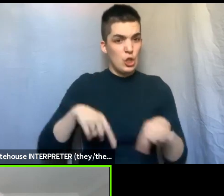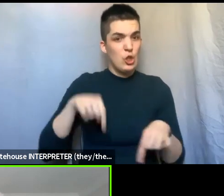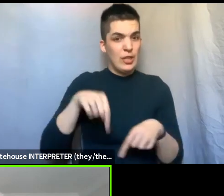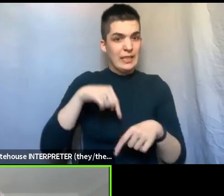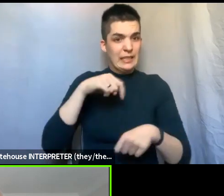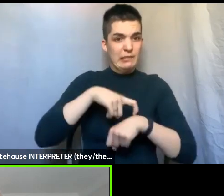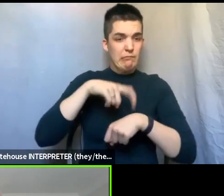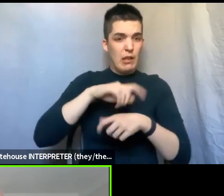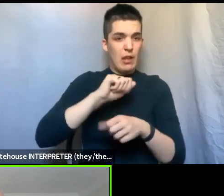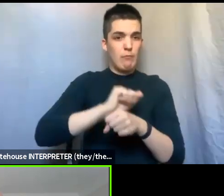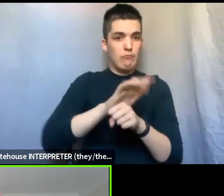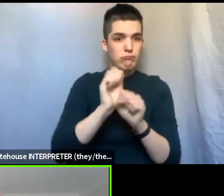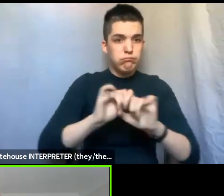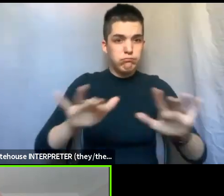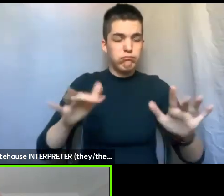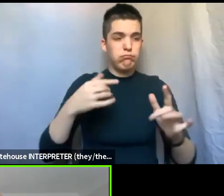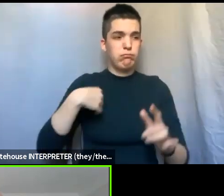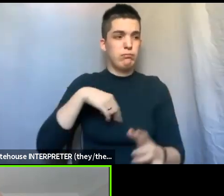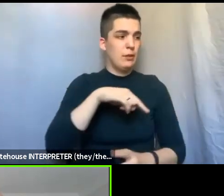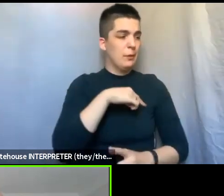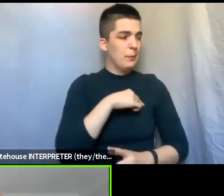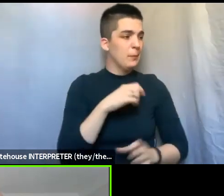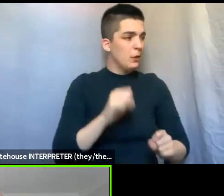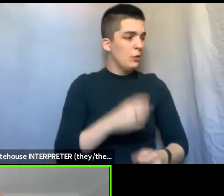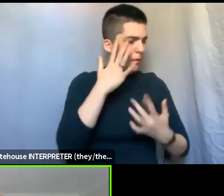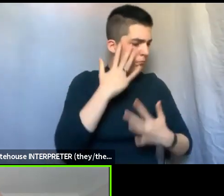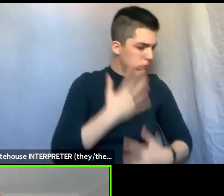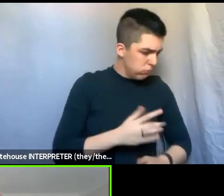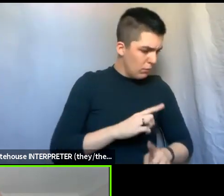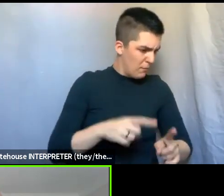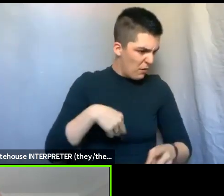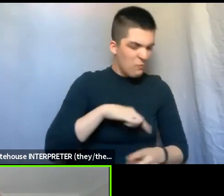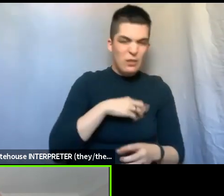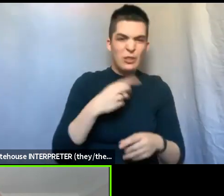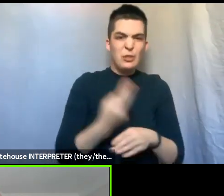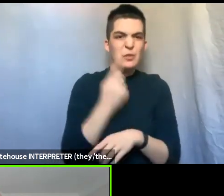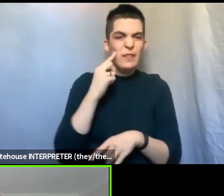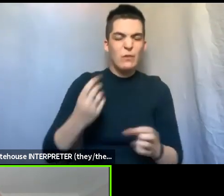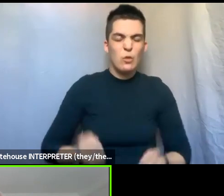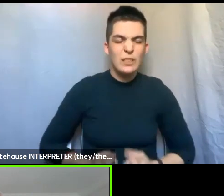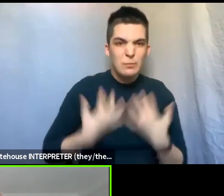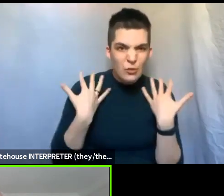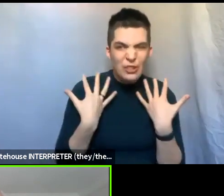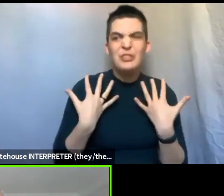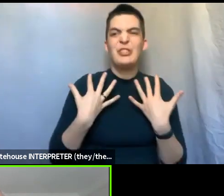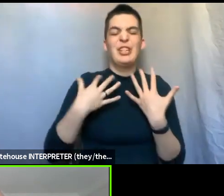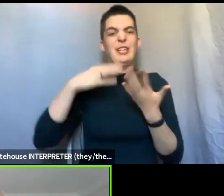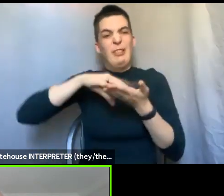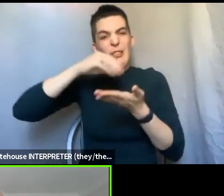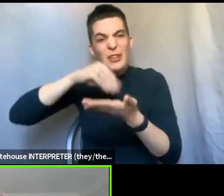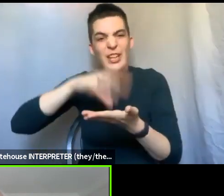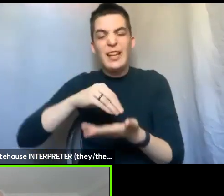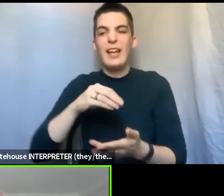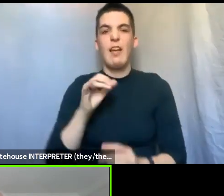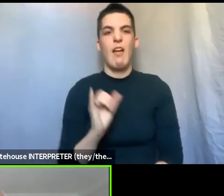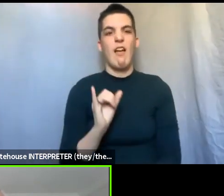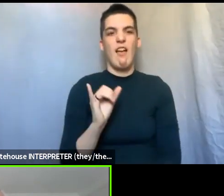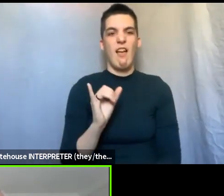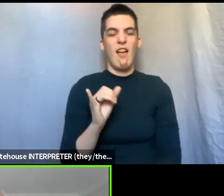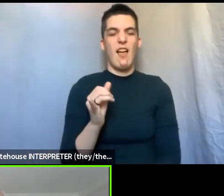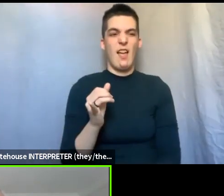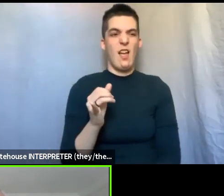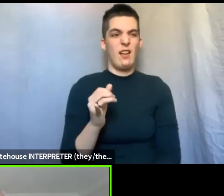take as inspiration, as learning, and as nudges to be ready